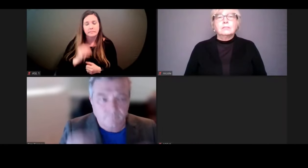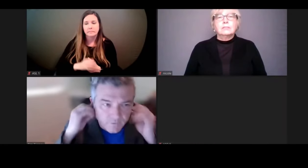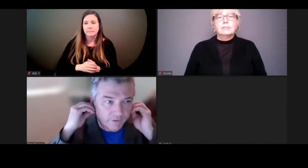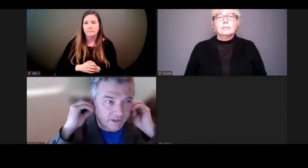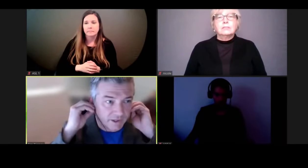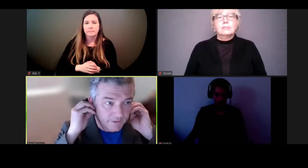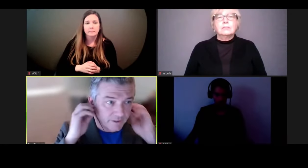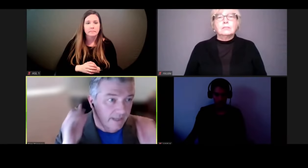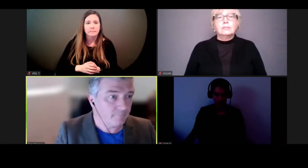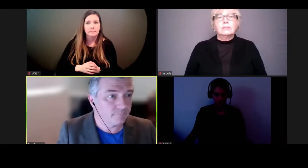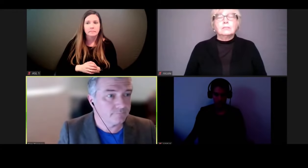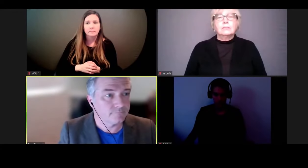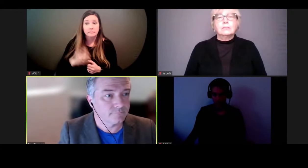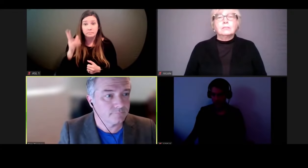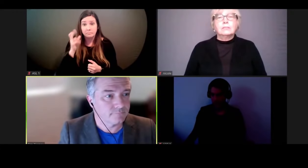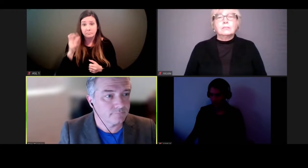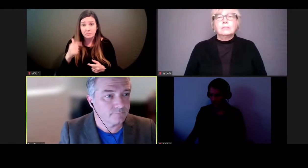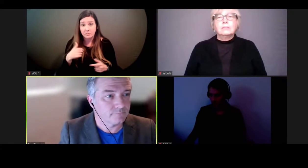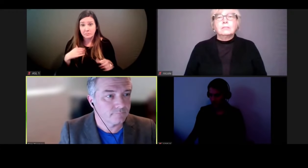Great. Can you hear me okay?